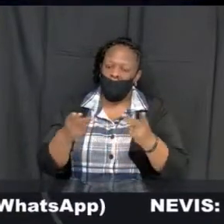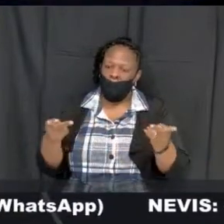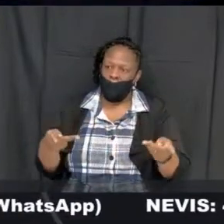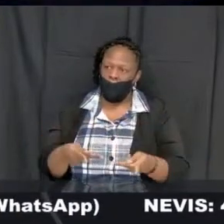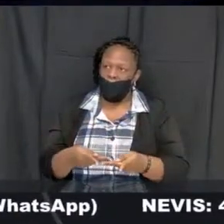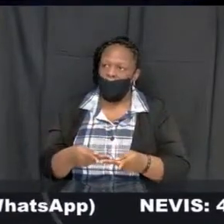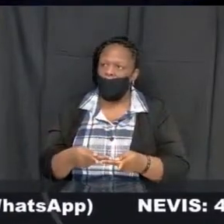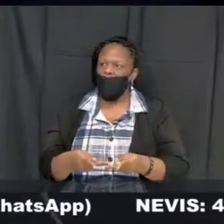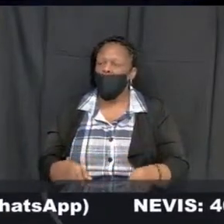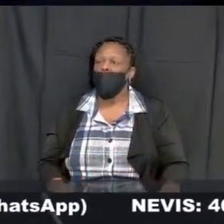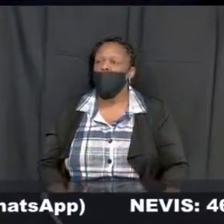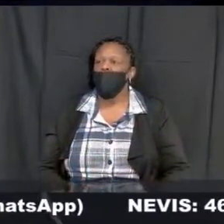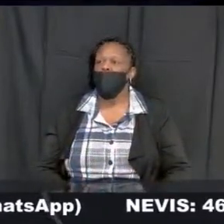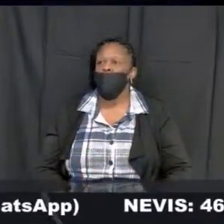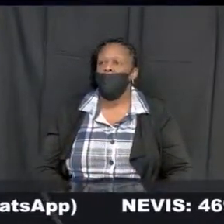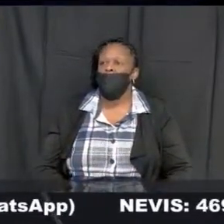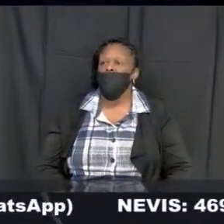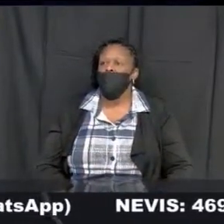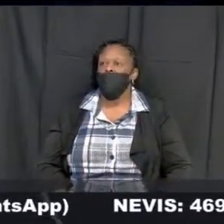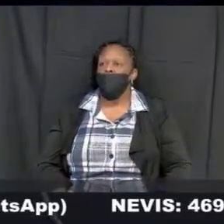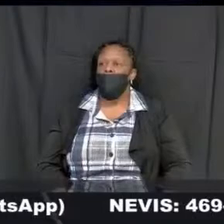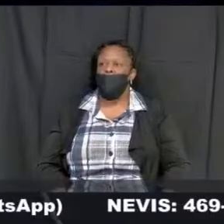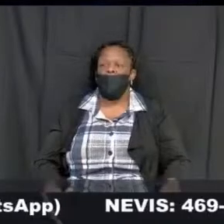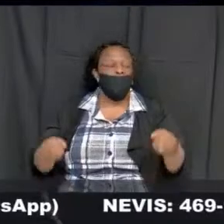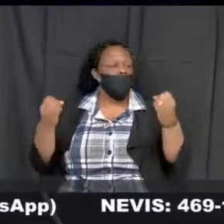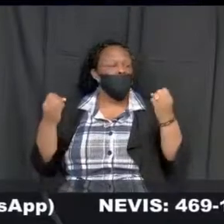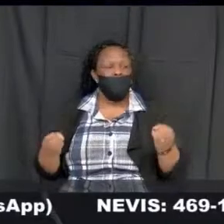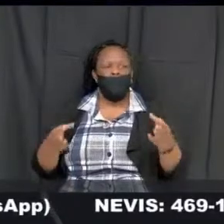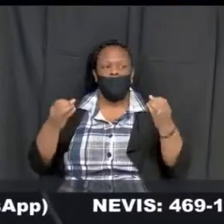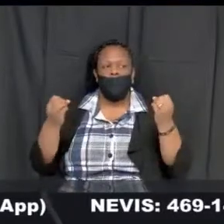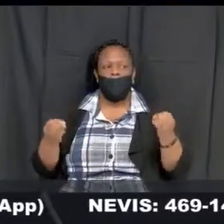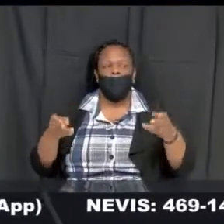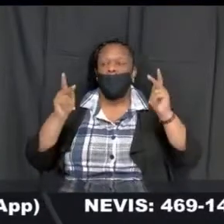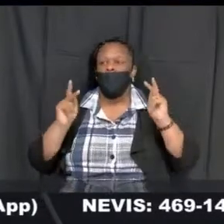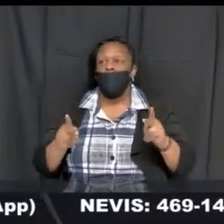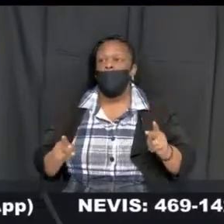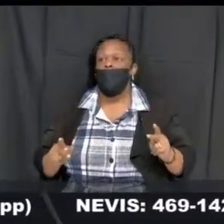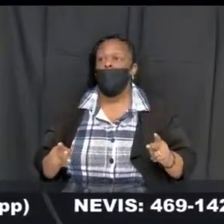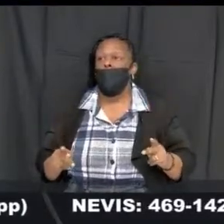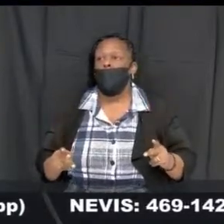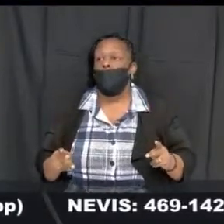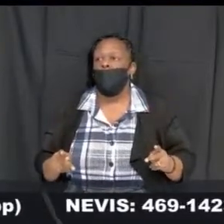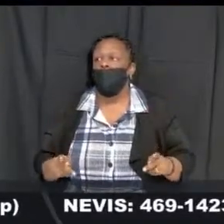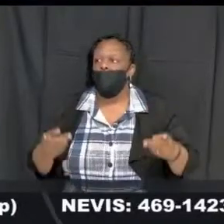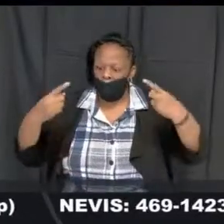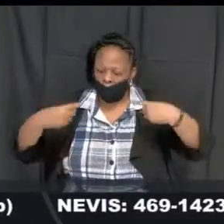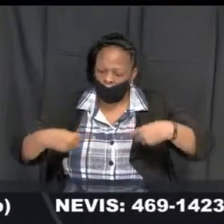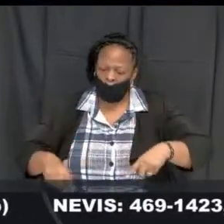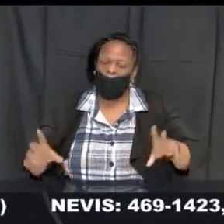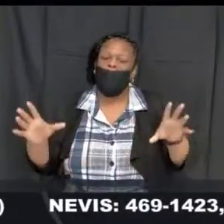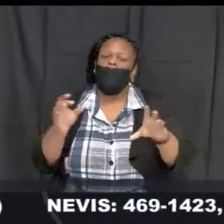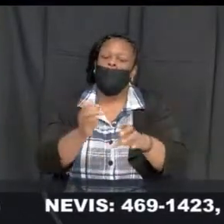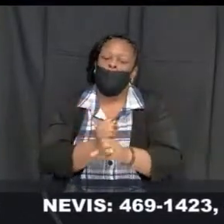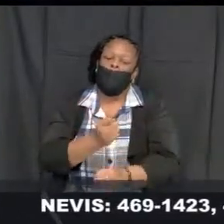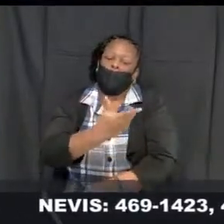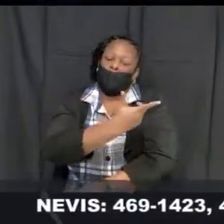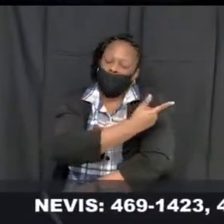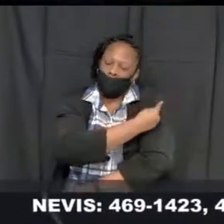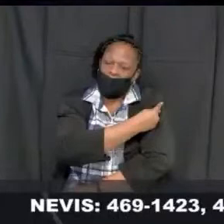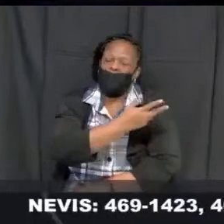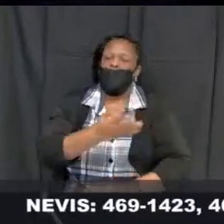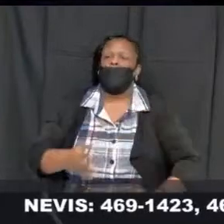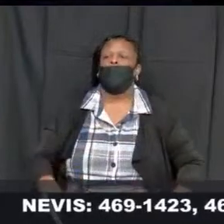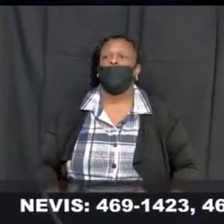tourism stakeholders, that the majority of persons in the tourism sector are the ones taking the vaccines.